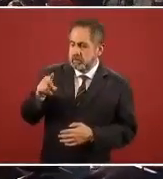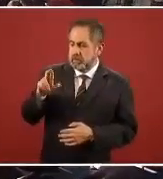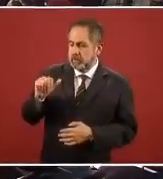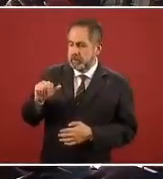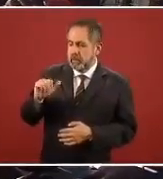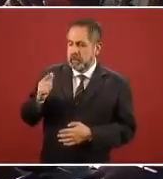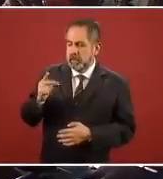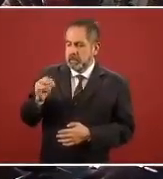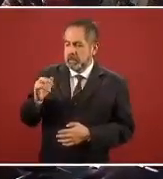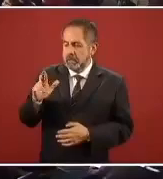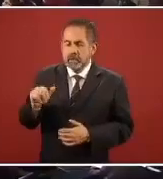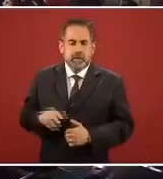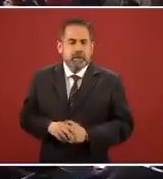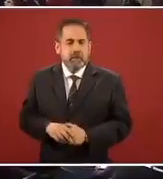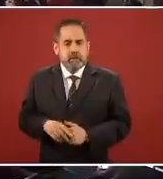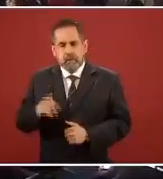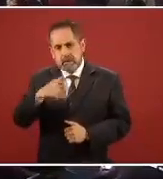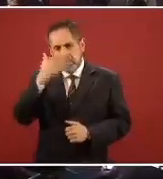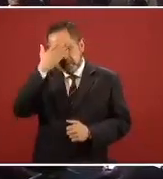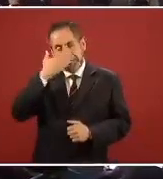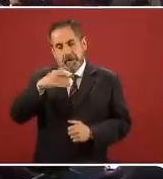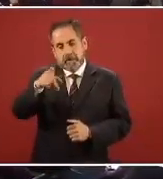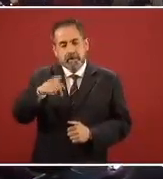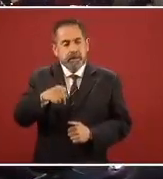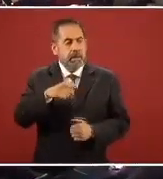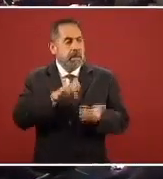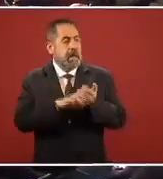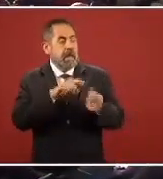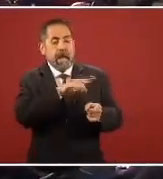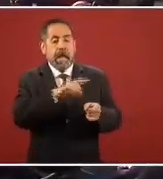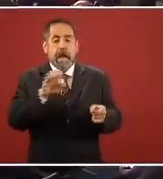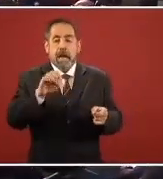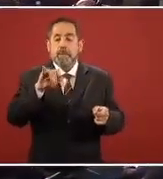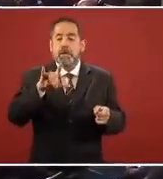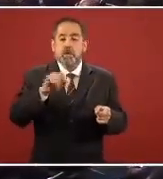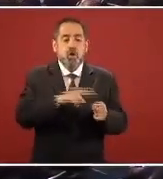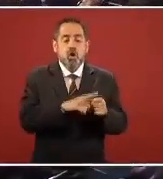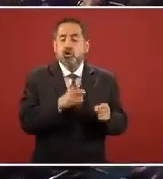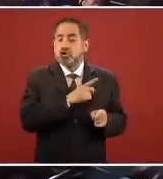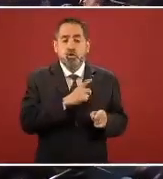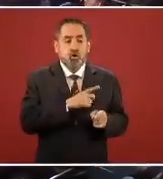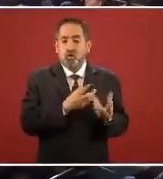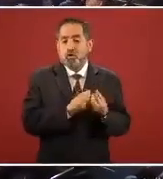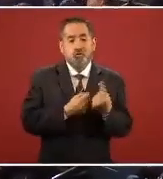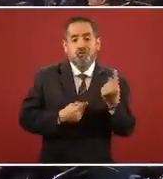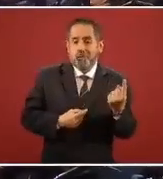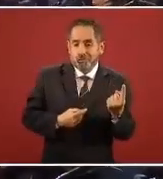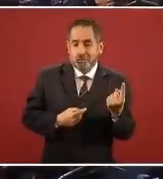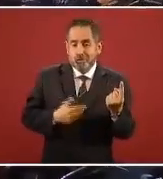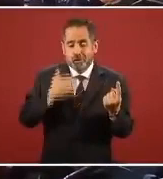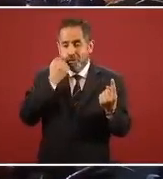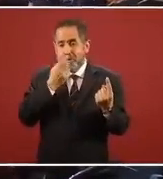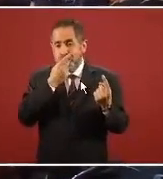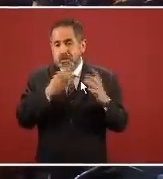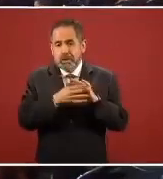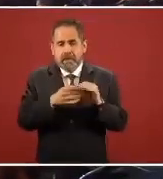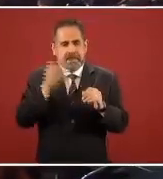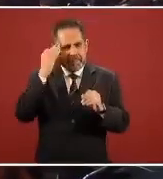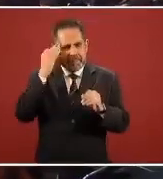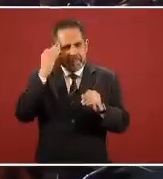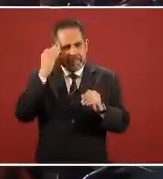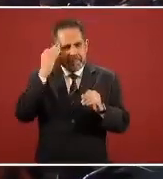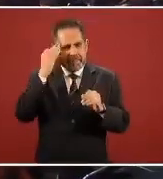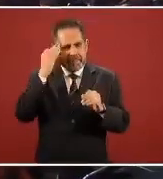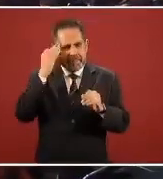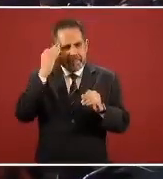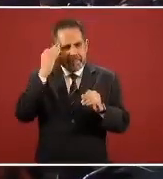Comunicaciones. Presidente, como usted sabe, Emilio Lozoya no operó solo. Si me lo permite, quiero hacerle una línea del tiempo